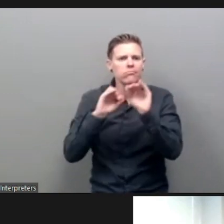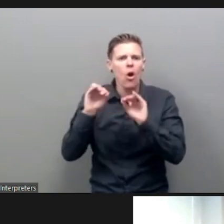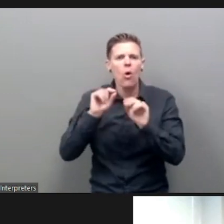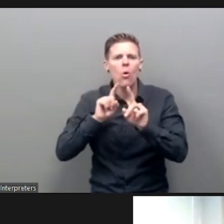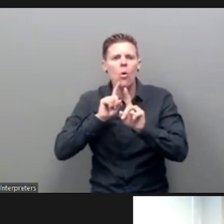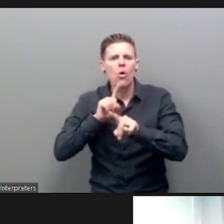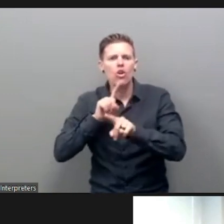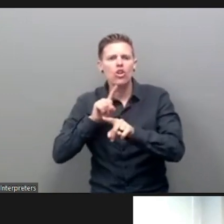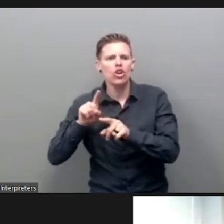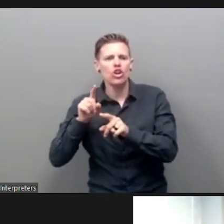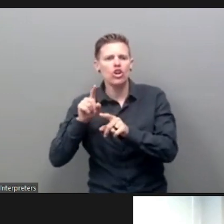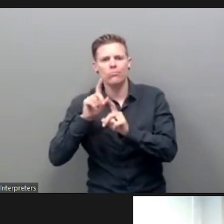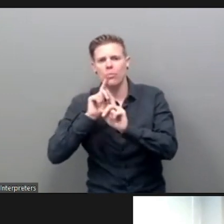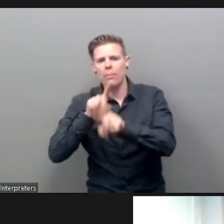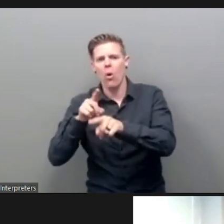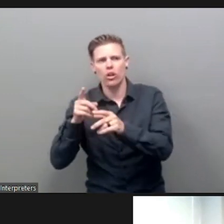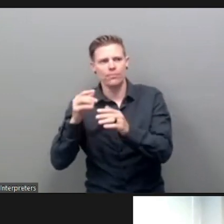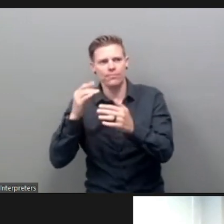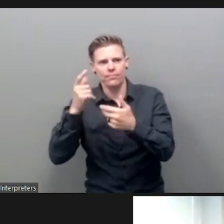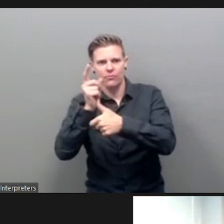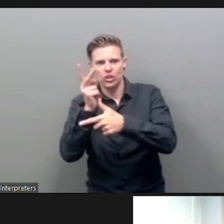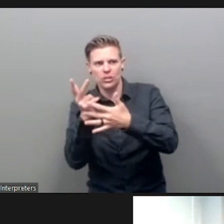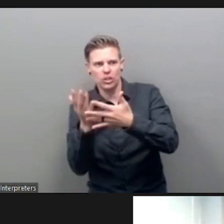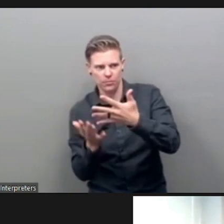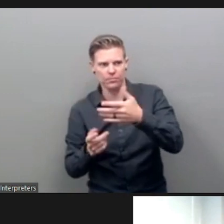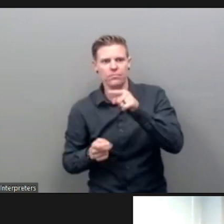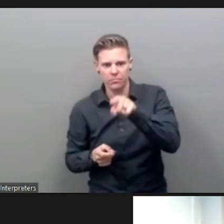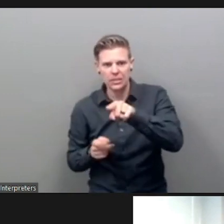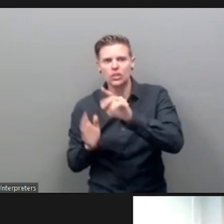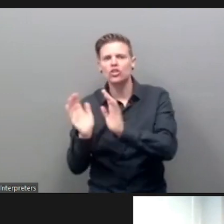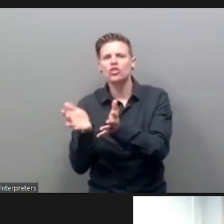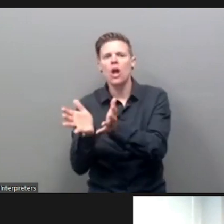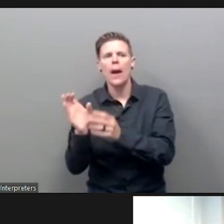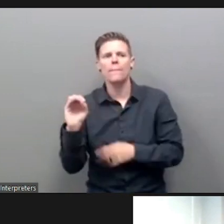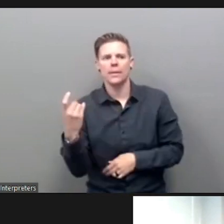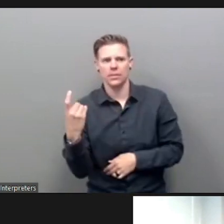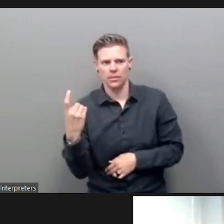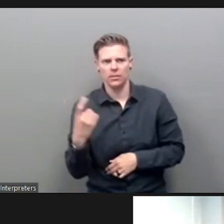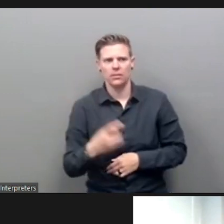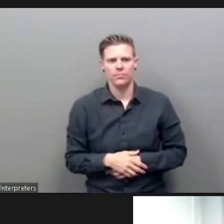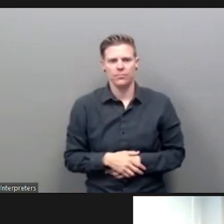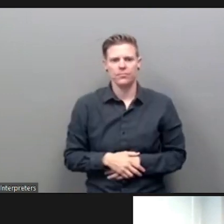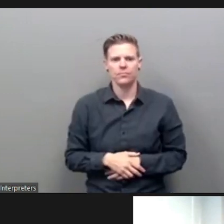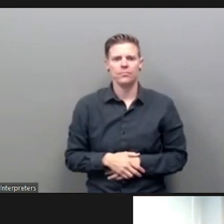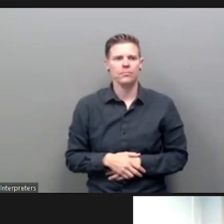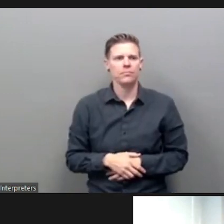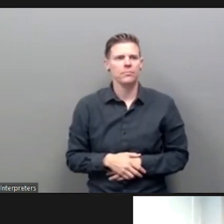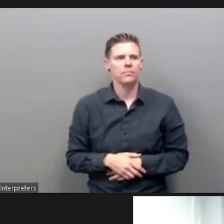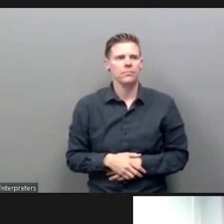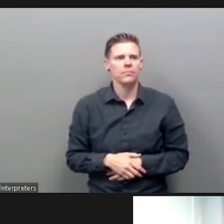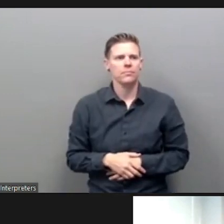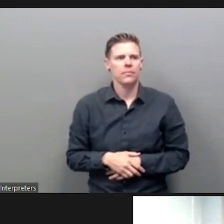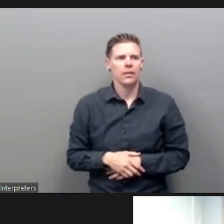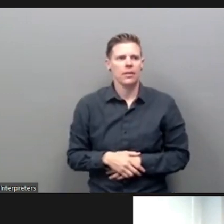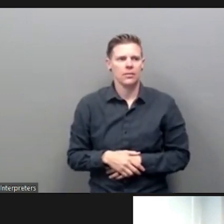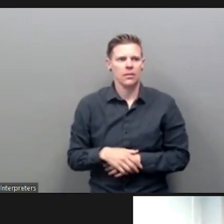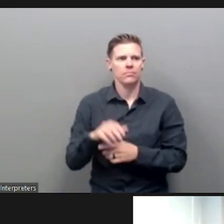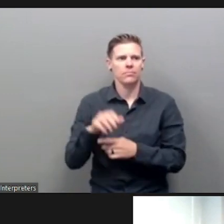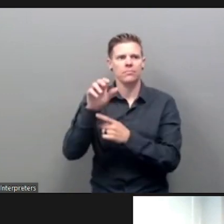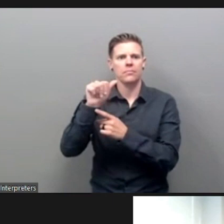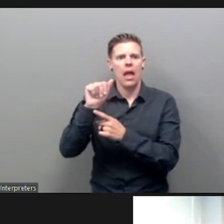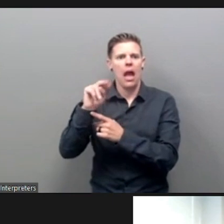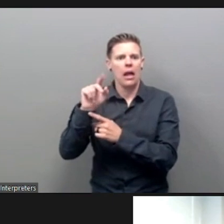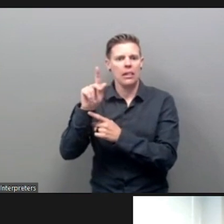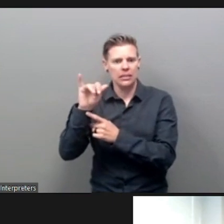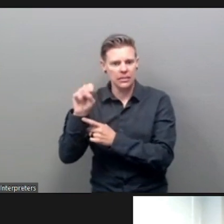we get all of these addressed and juggle them effectively. So I'm going to ask a question on behalf of Annalisa Pardo at KRQE, who's having a little trouble